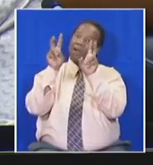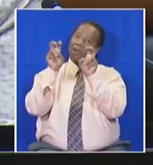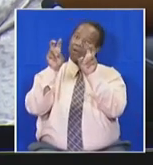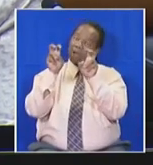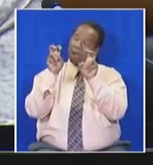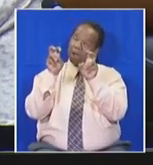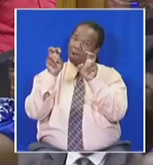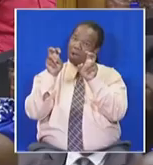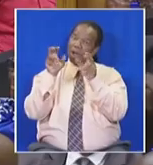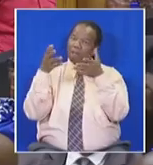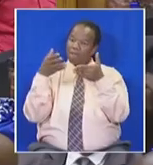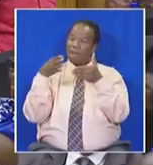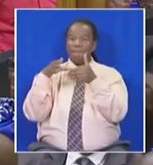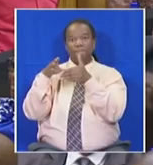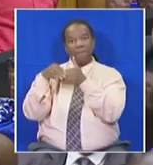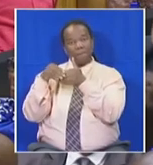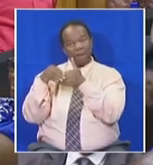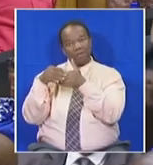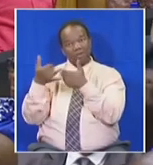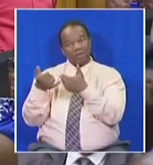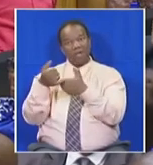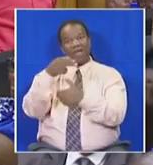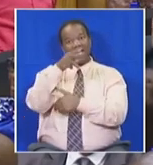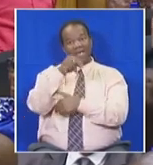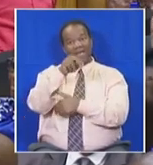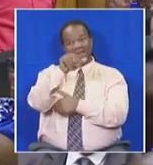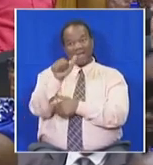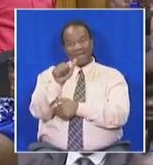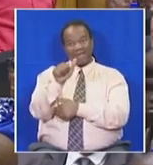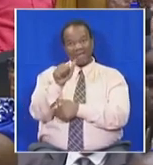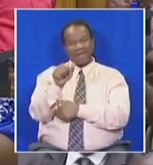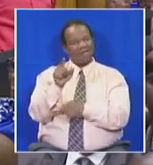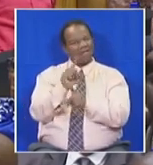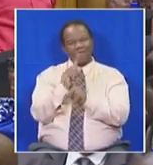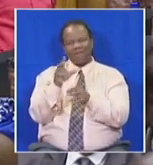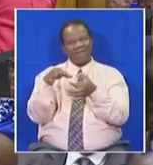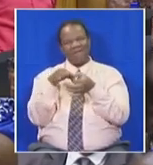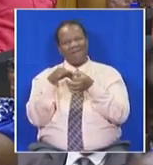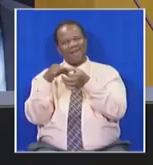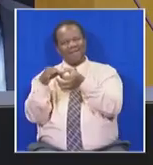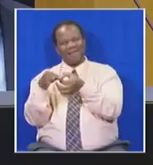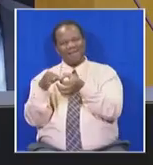with, the members of the National Assembly, has nothing to do with the business of today.